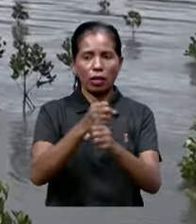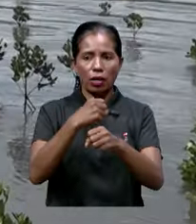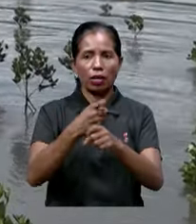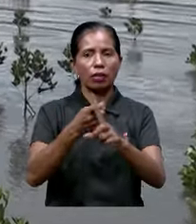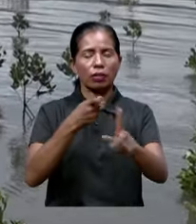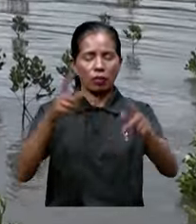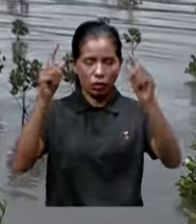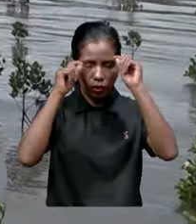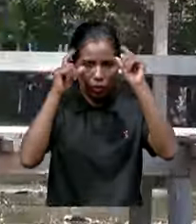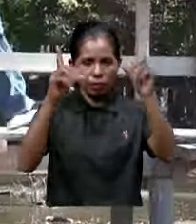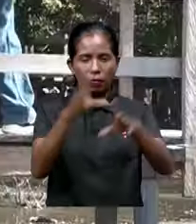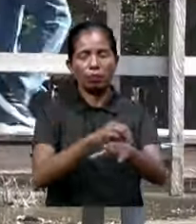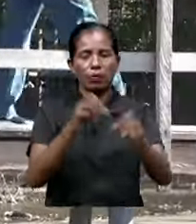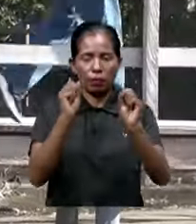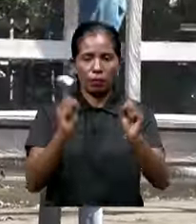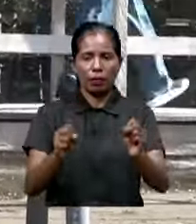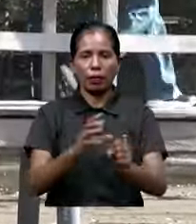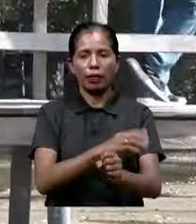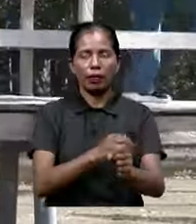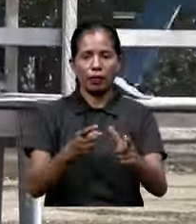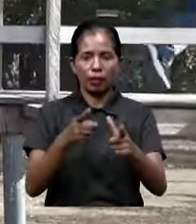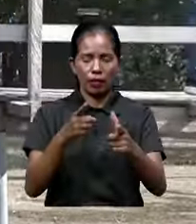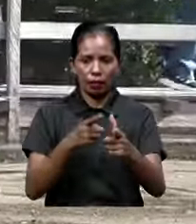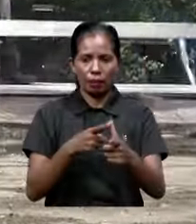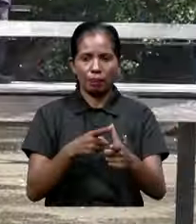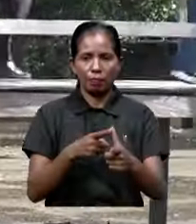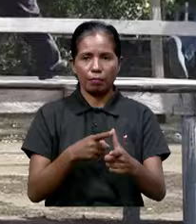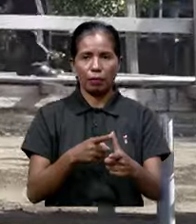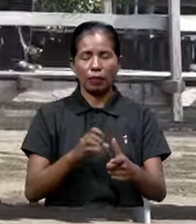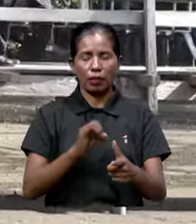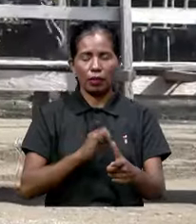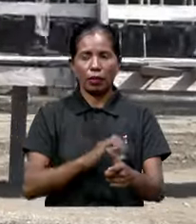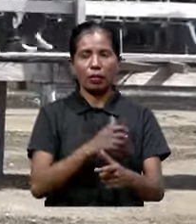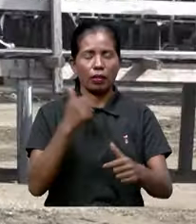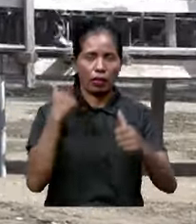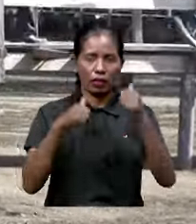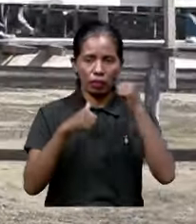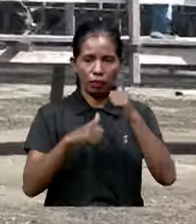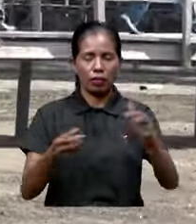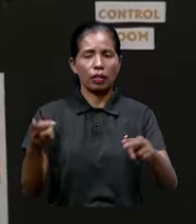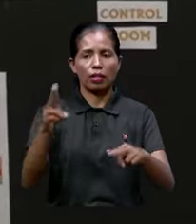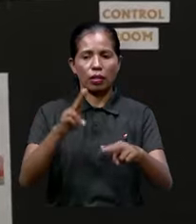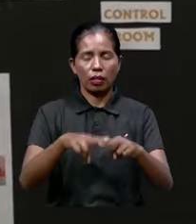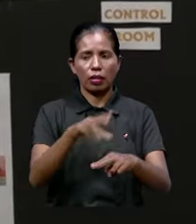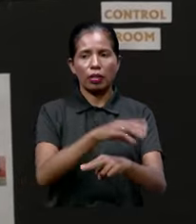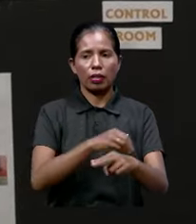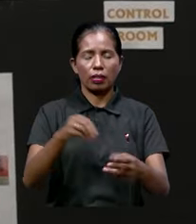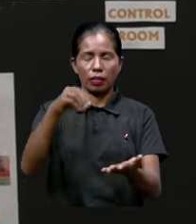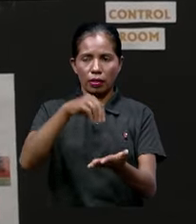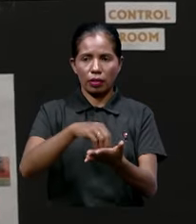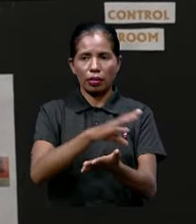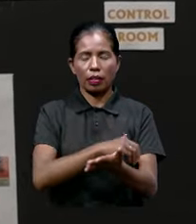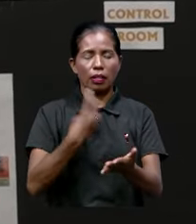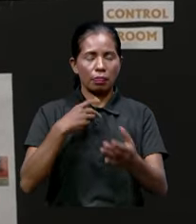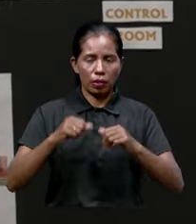o si Timor Port ne loque ba público atu visita. Our main activity mostly consists in planting some trees. So we have